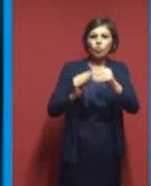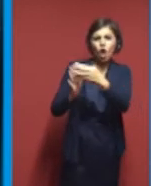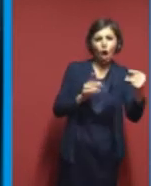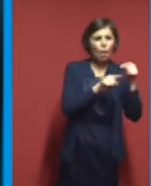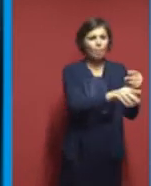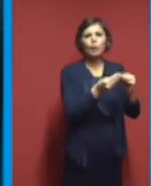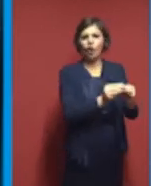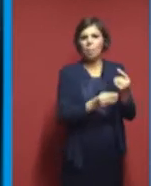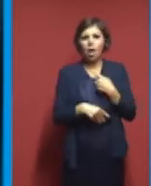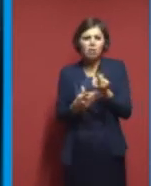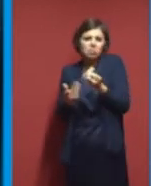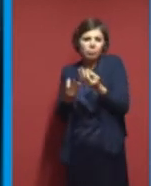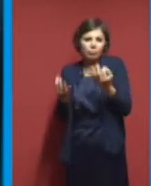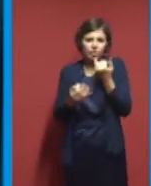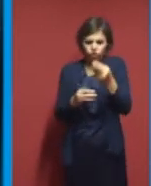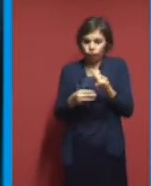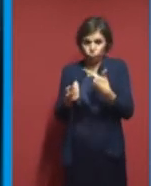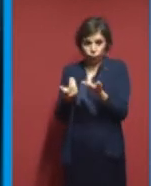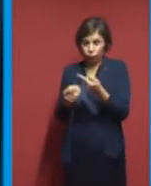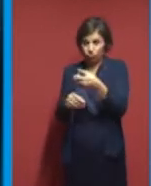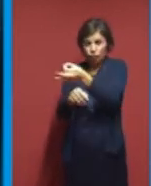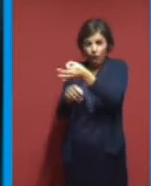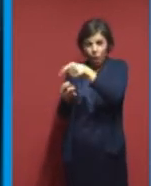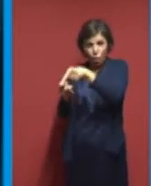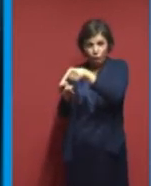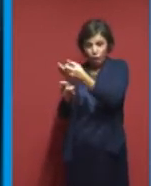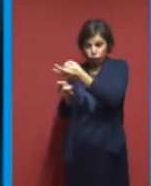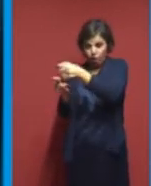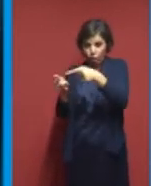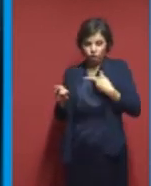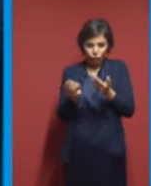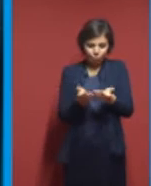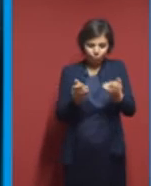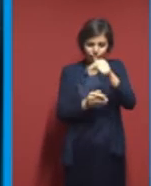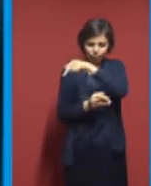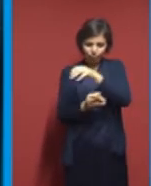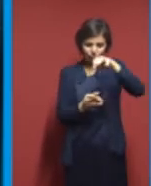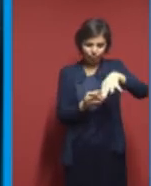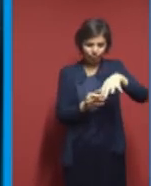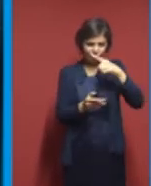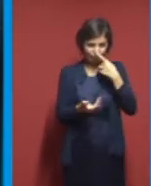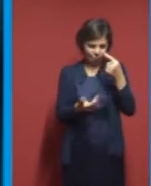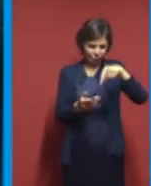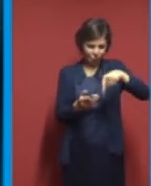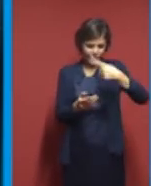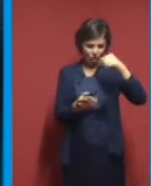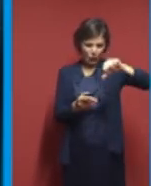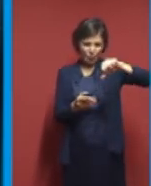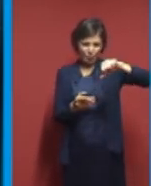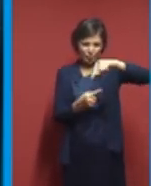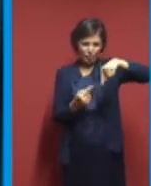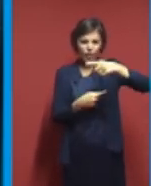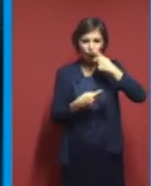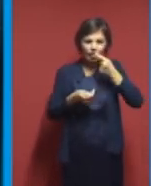like fancy fish tanks, you know, telling the cells what they need to grow and giving them the nutrients they need, so that eventually on the other side, after